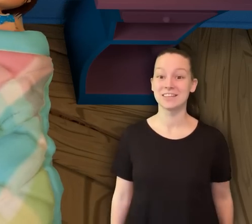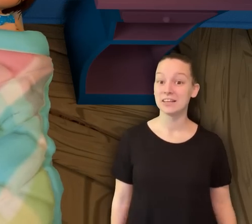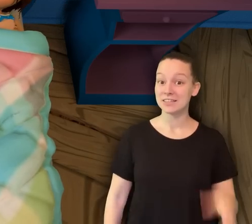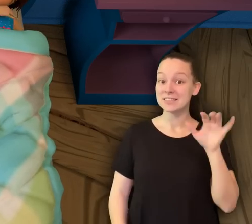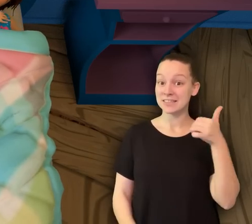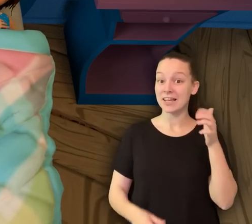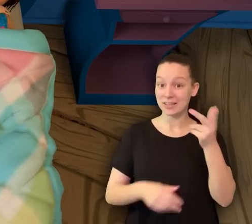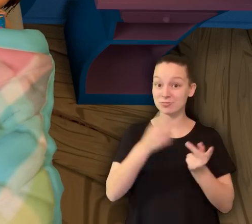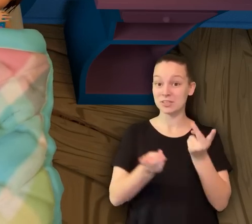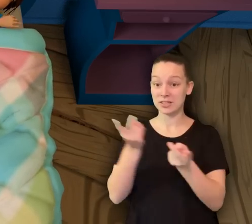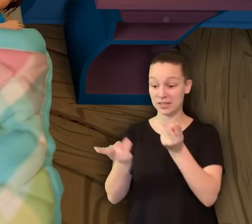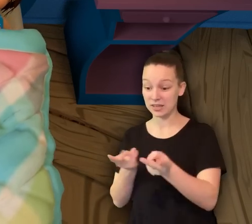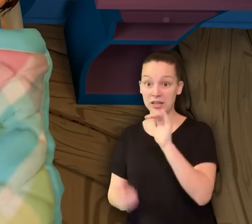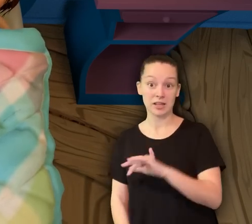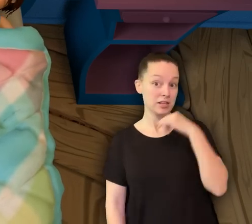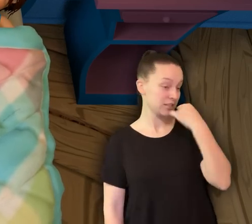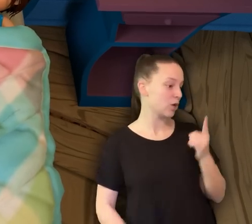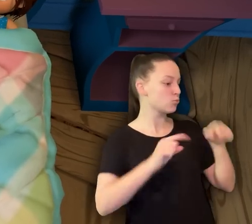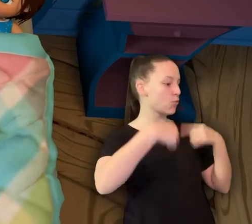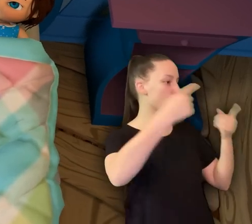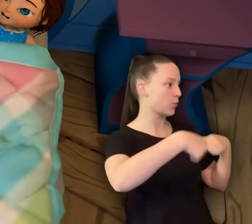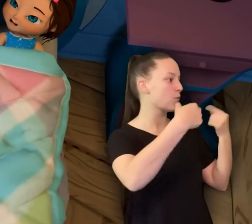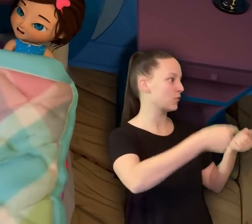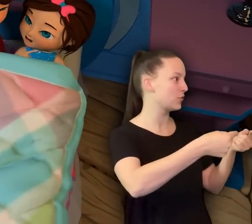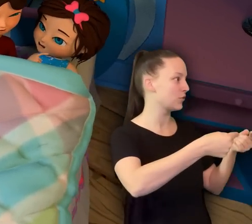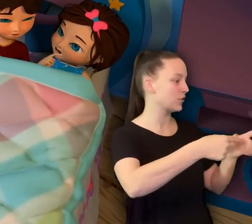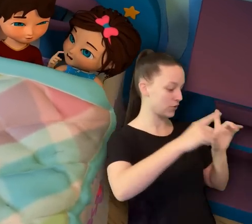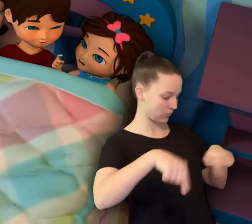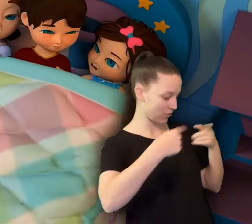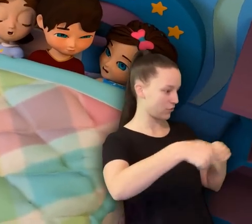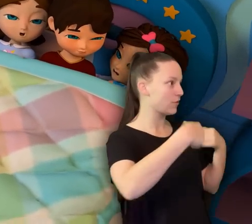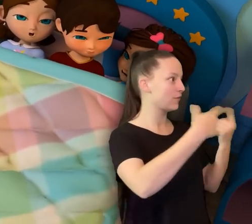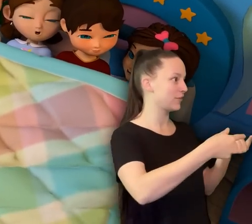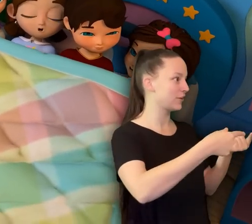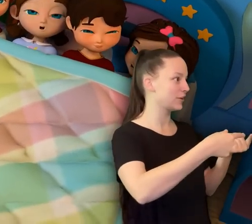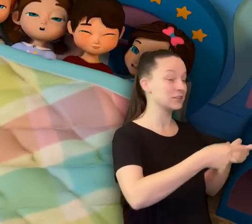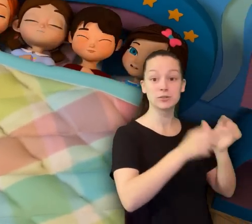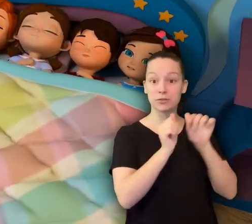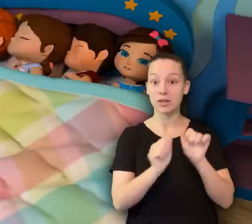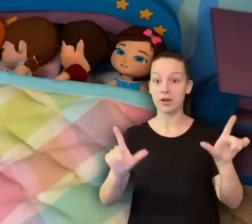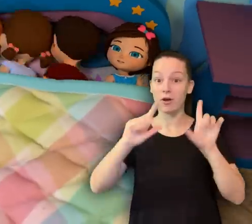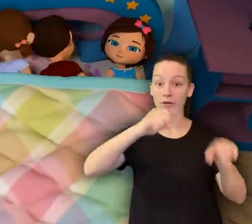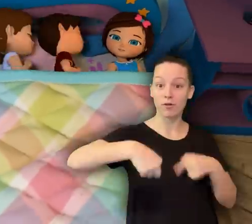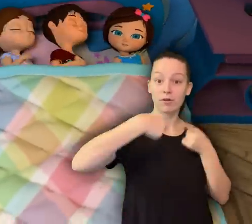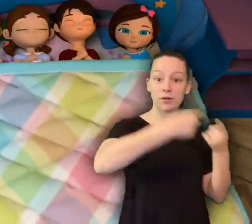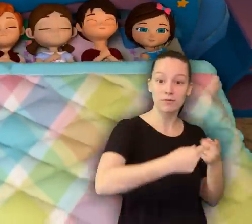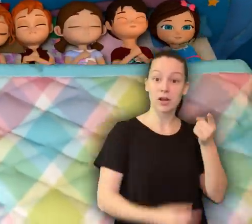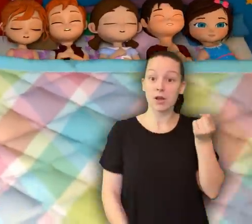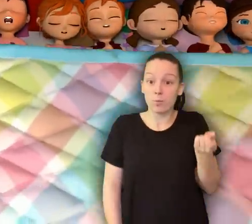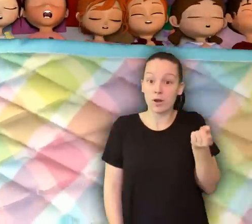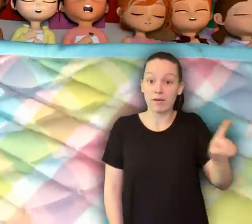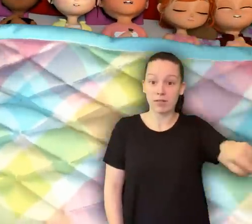There Were Ten in the bed and the little one said roll over roll over so they all